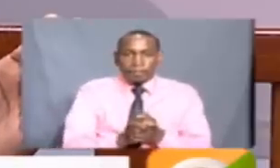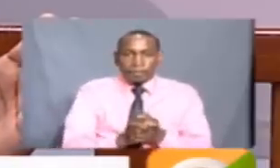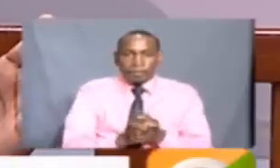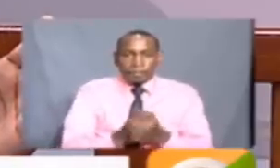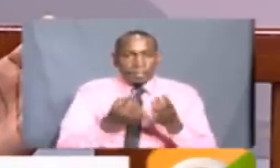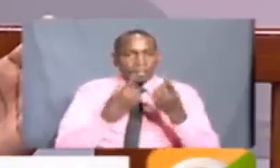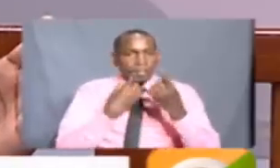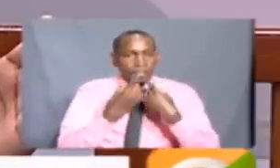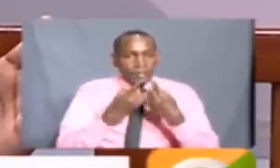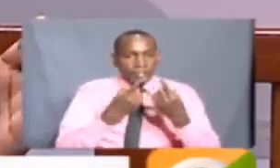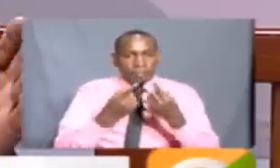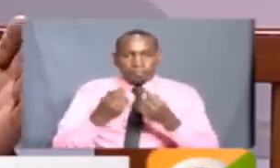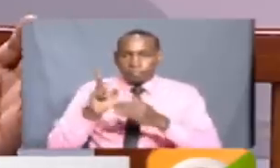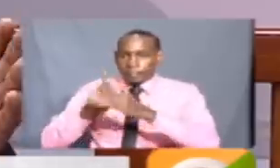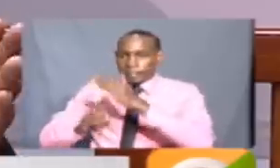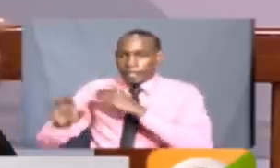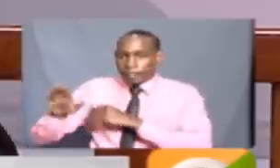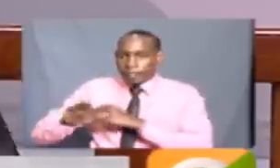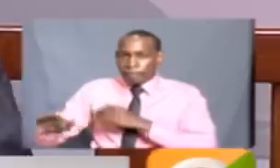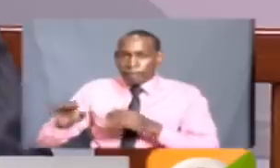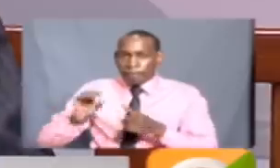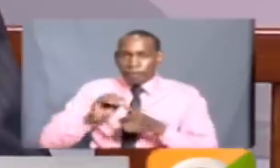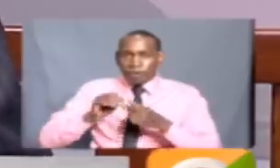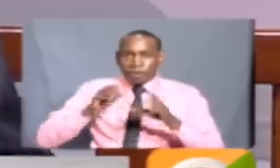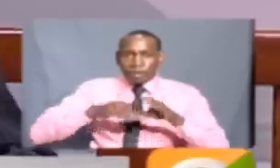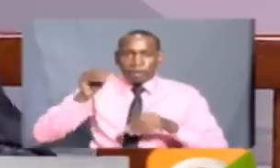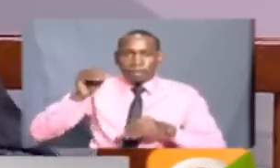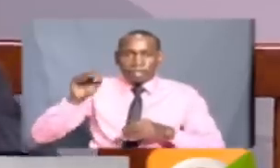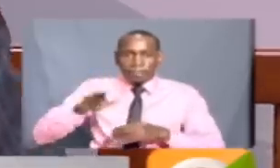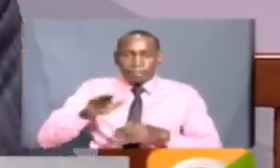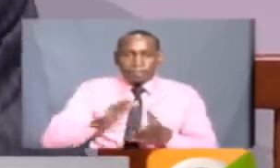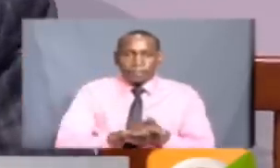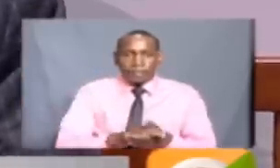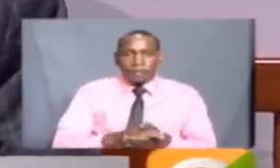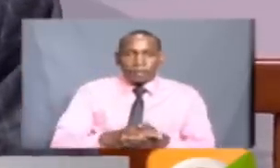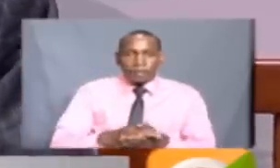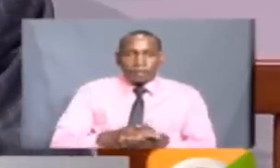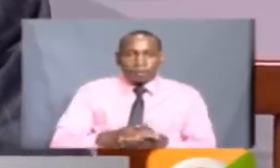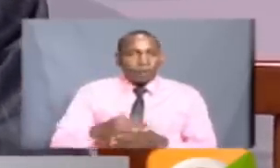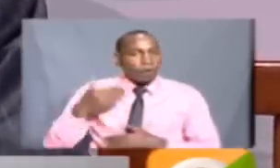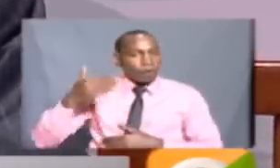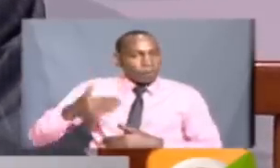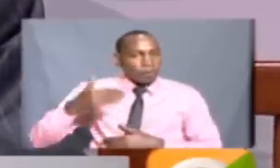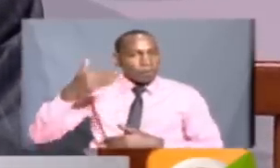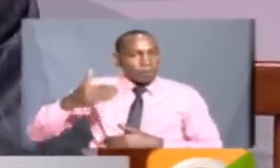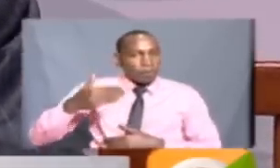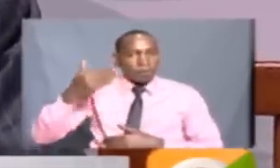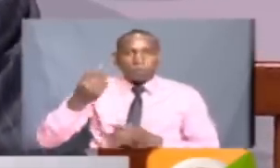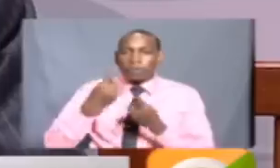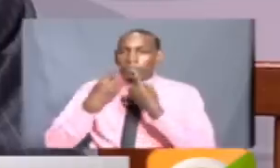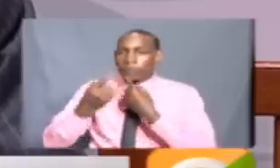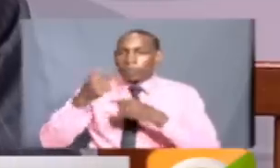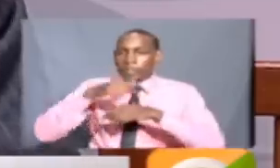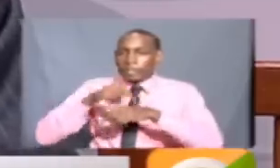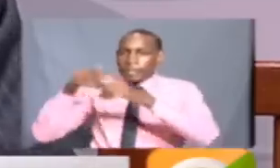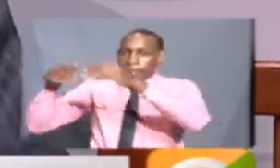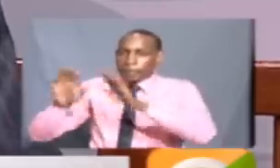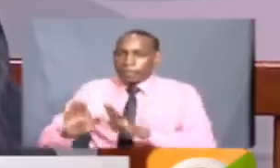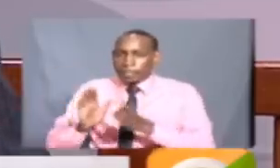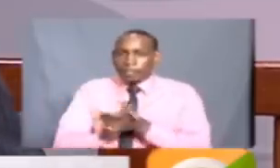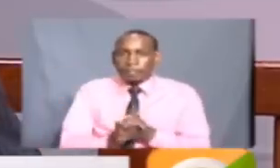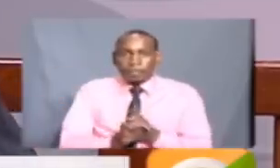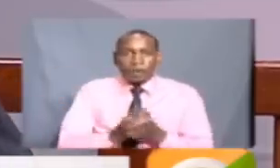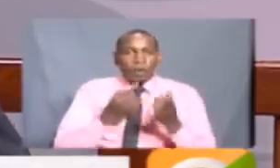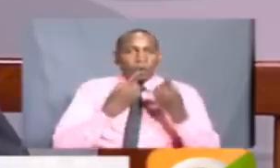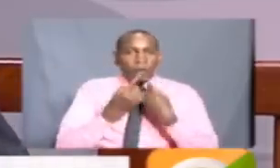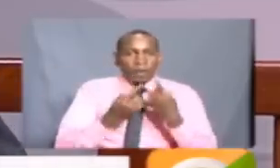or out of parliament, and these leaders have a penchant for talking at funerals and saying at funerals what ought to be